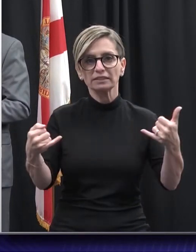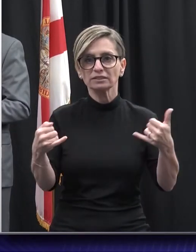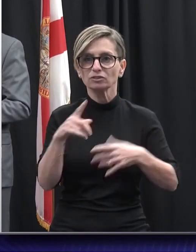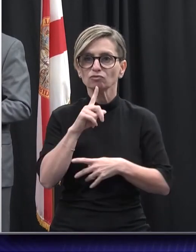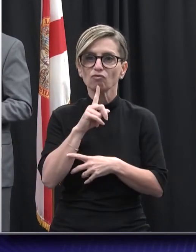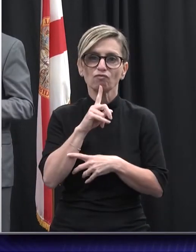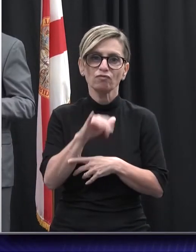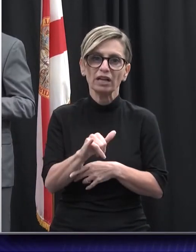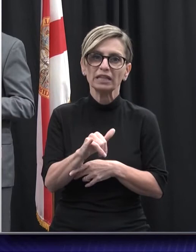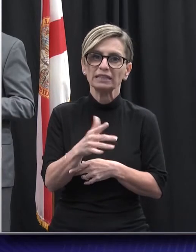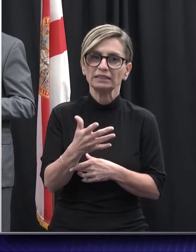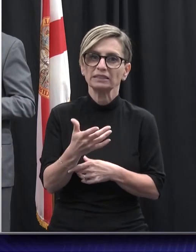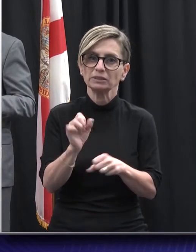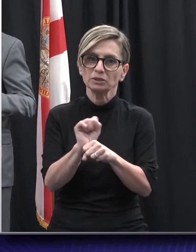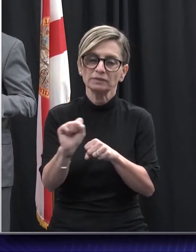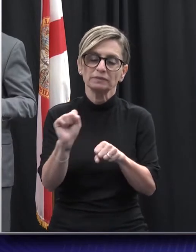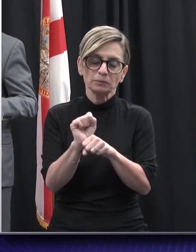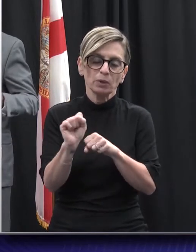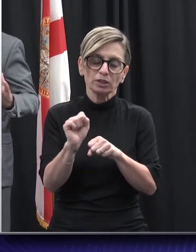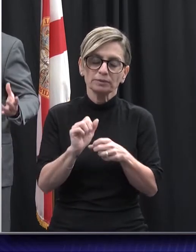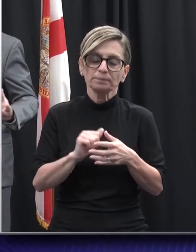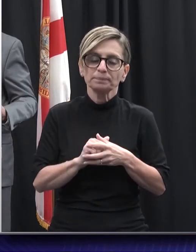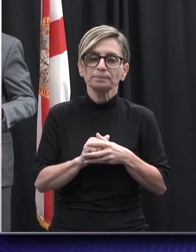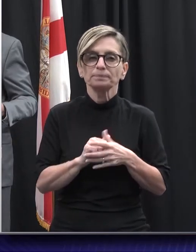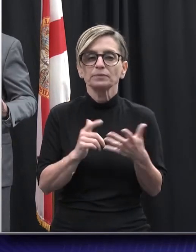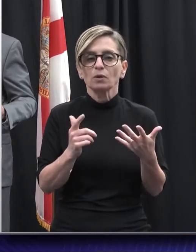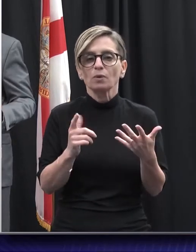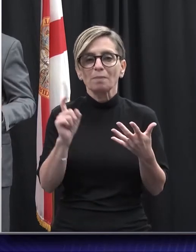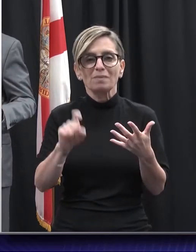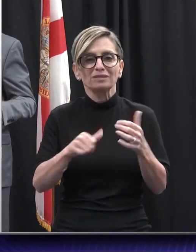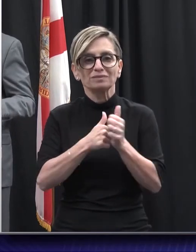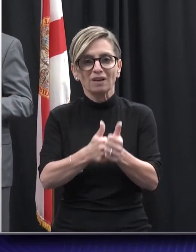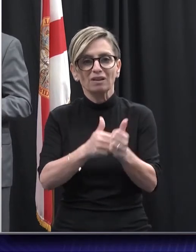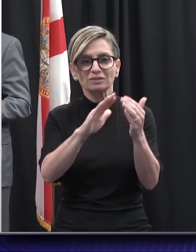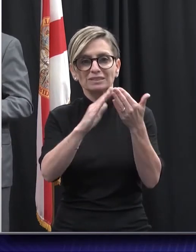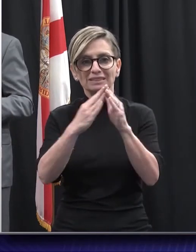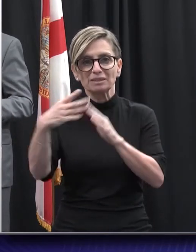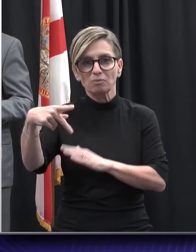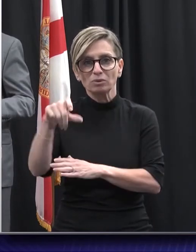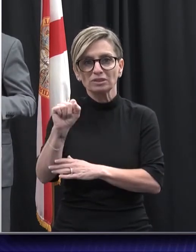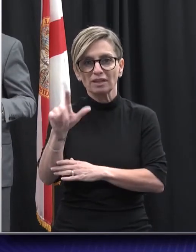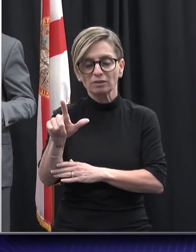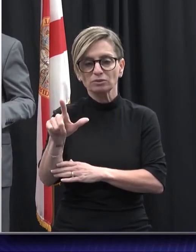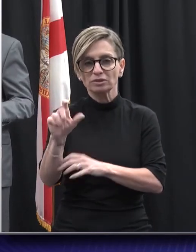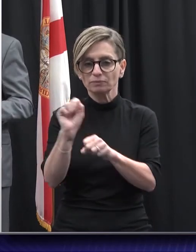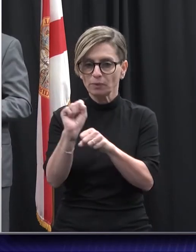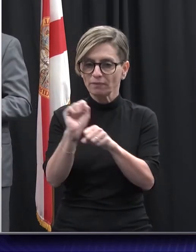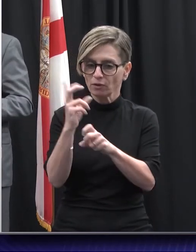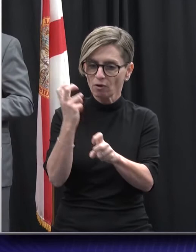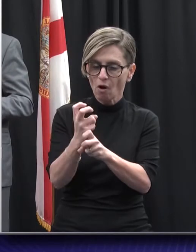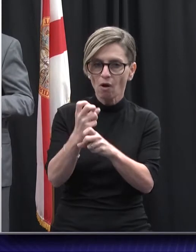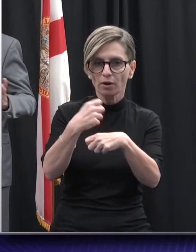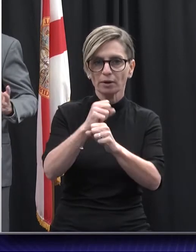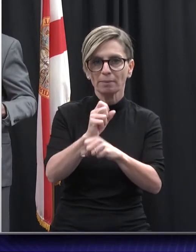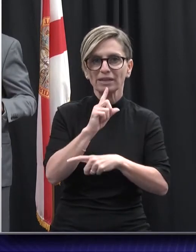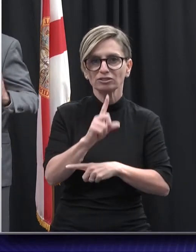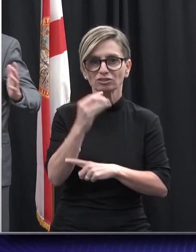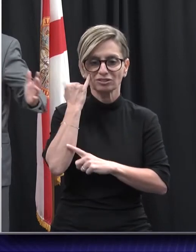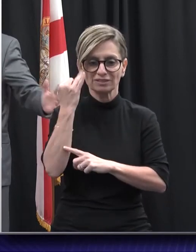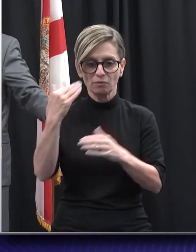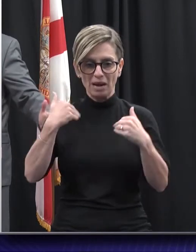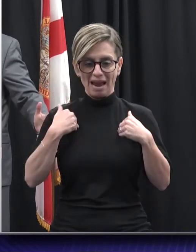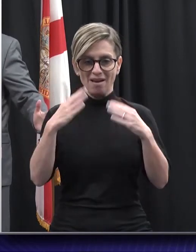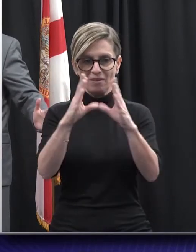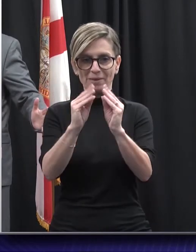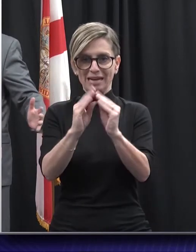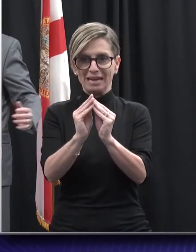effective. And I know at the city of Port St. Lucie, we've worked very hard to make sure if we have a meeting,